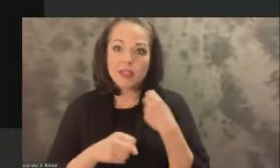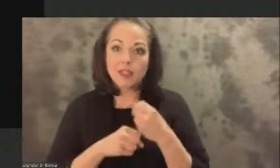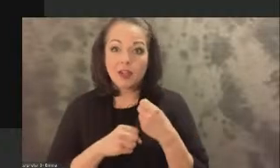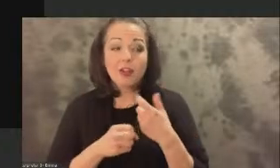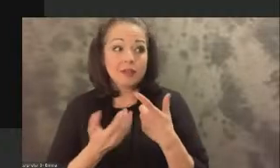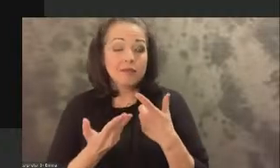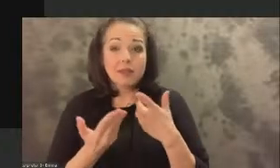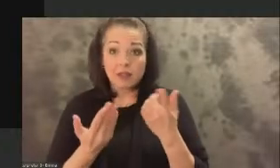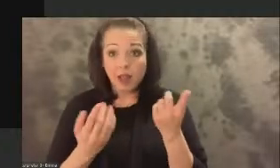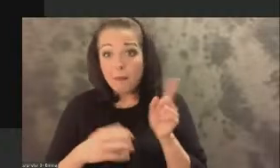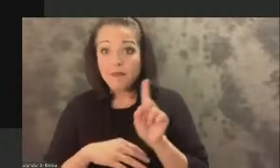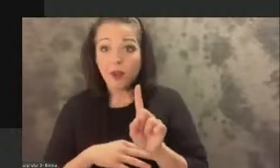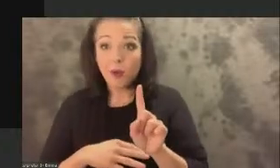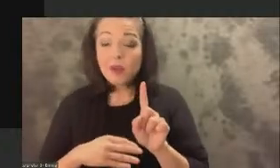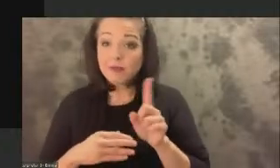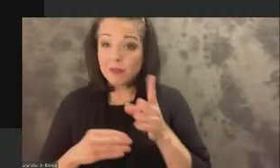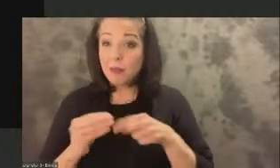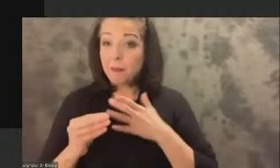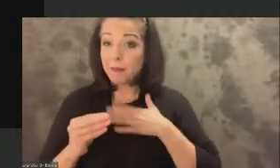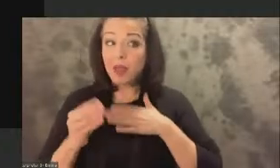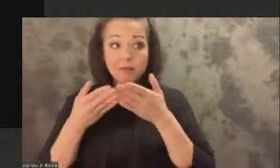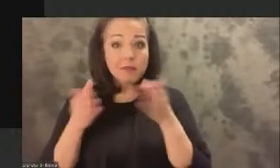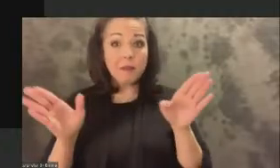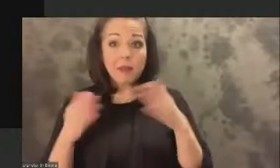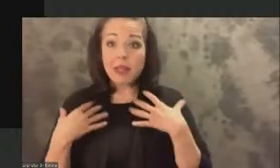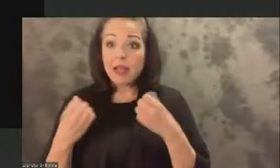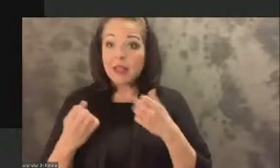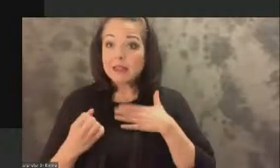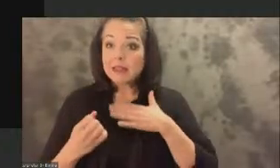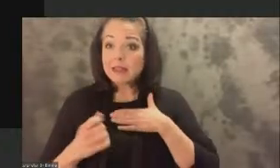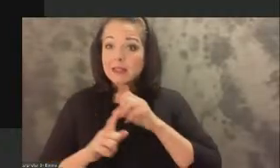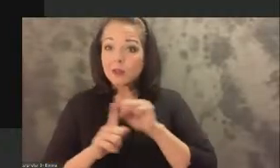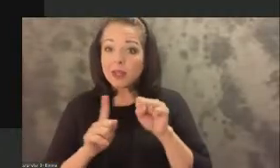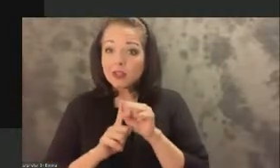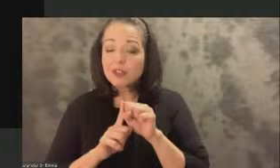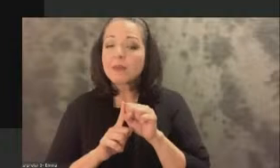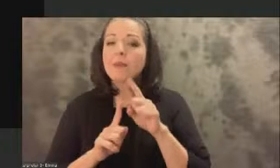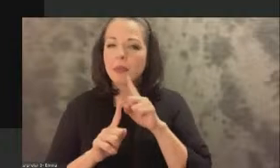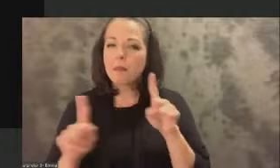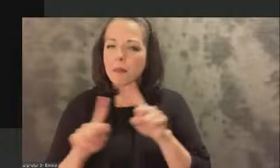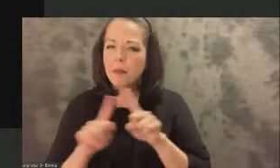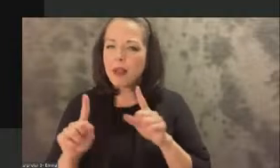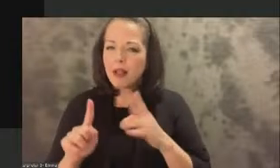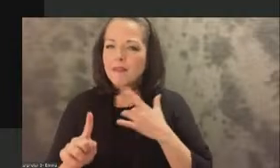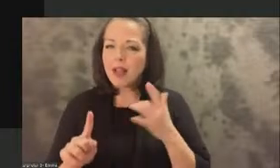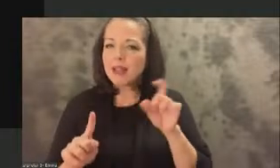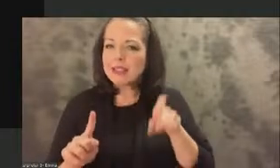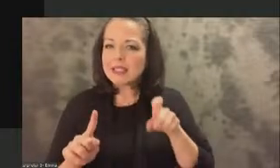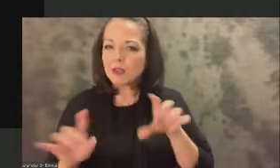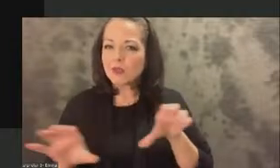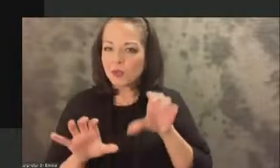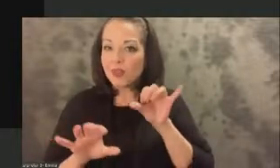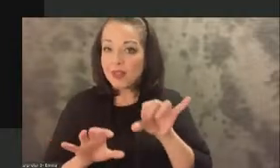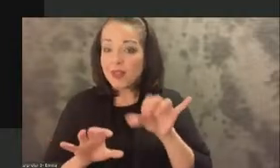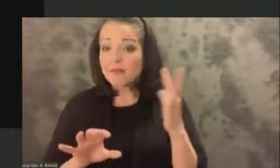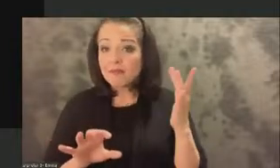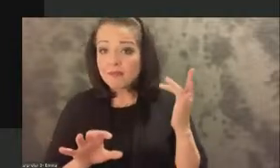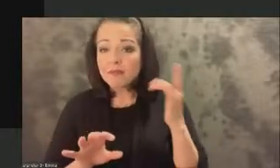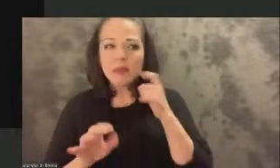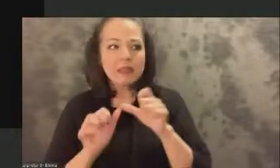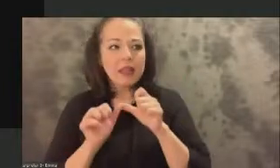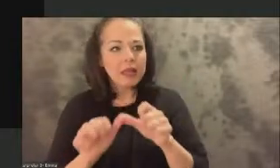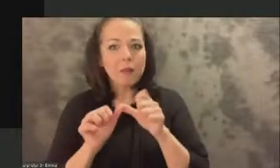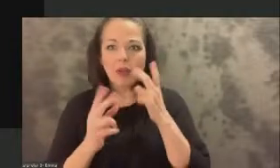forward publicly about my health situation. But I felt that I needed to do it because I kept seeing so